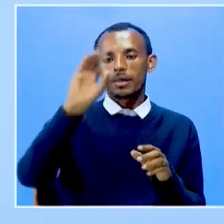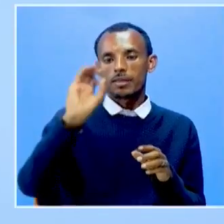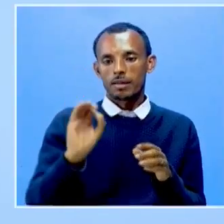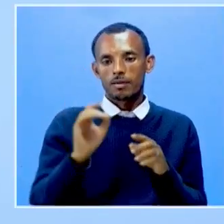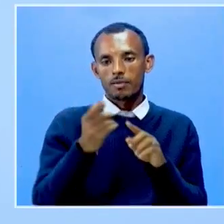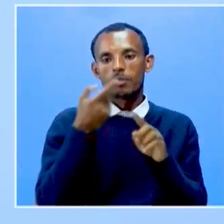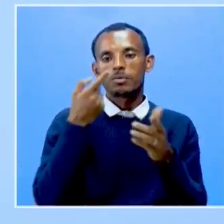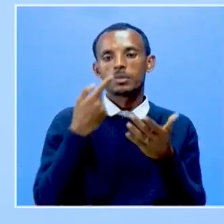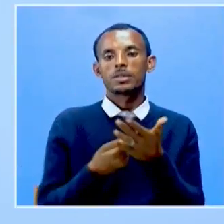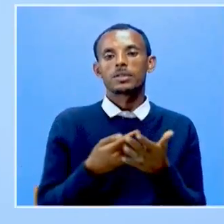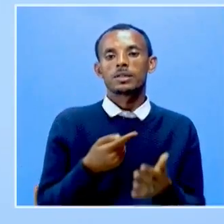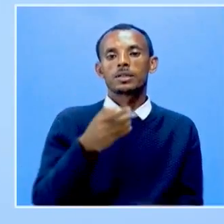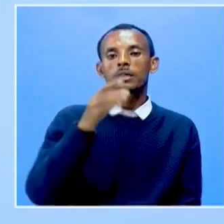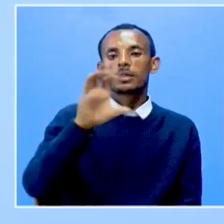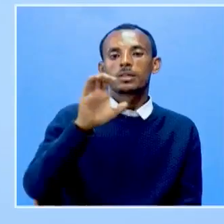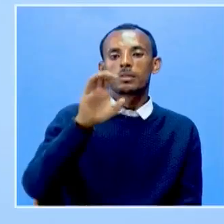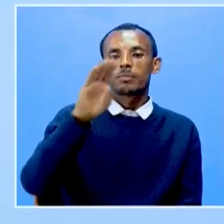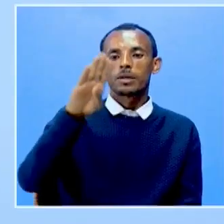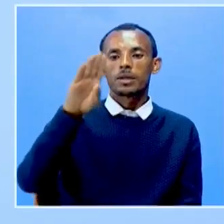one. So CBA